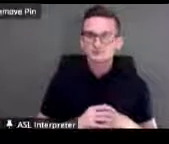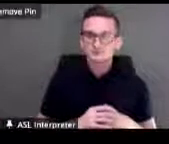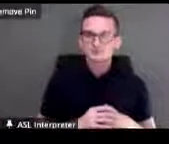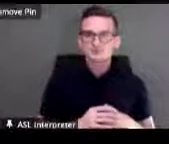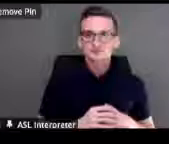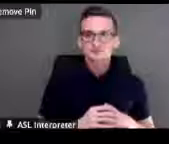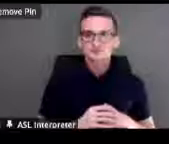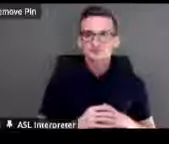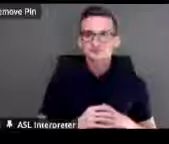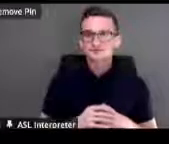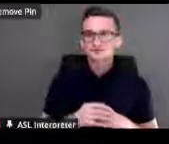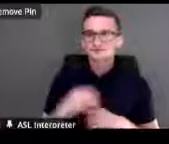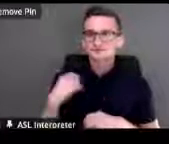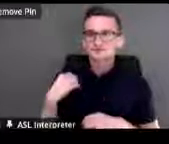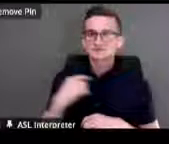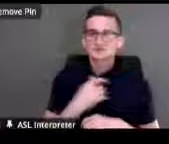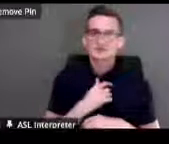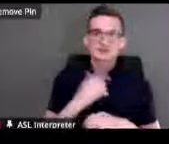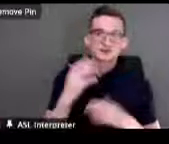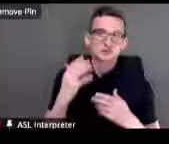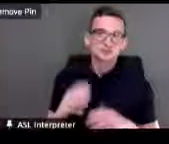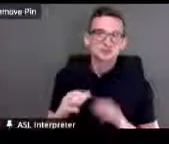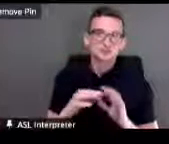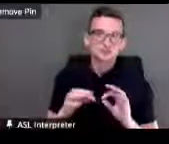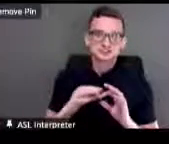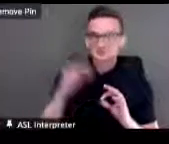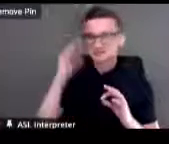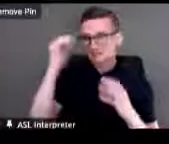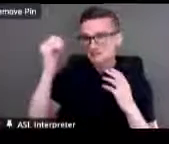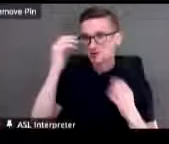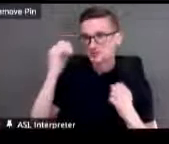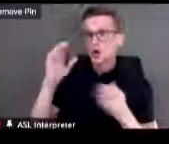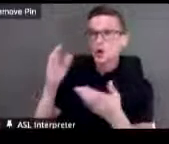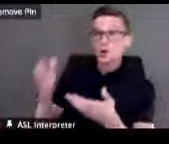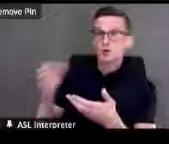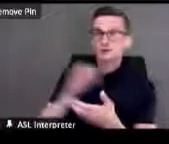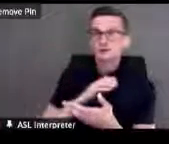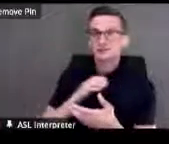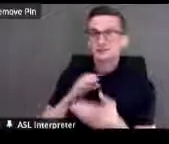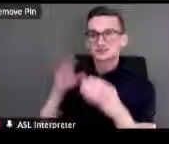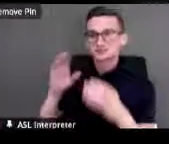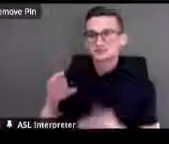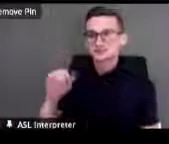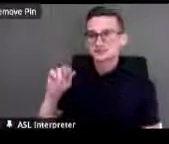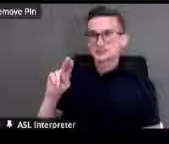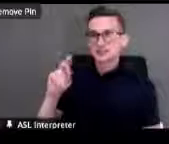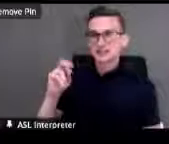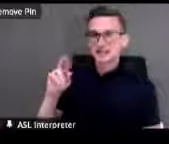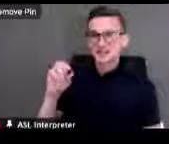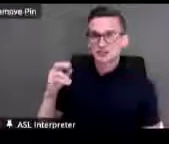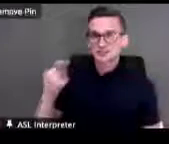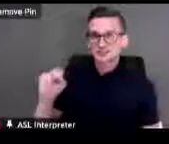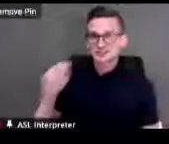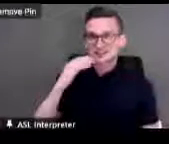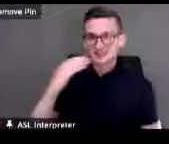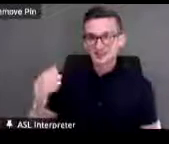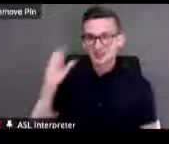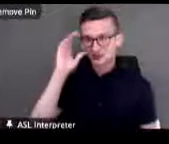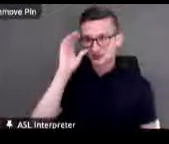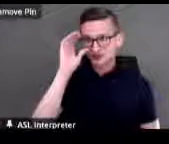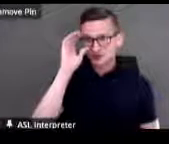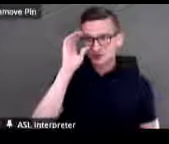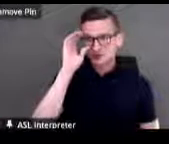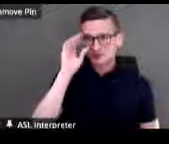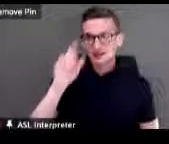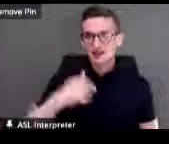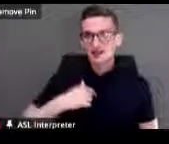We've done memories. I don't know if any, Commissioner Anderson, thank you. And I had to expand it out, otherwise the